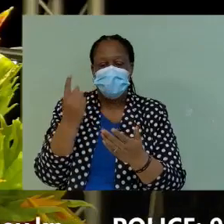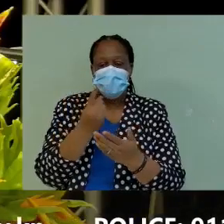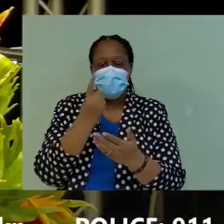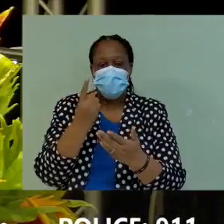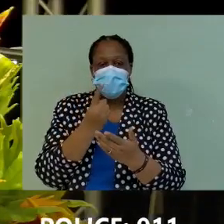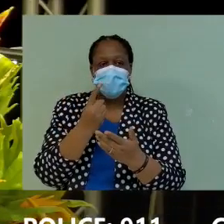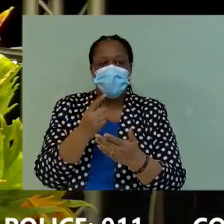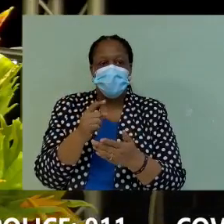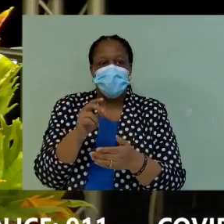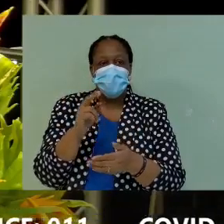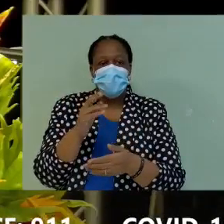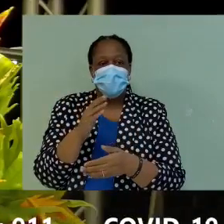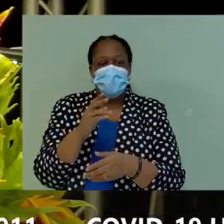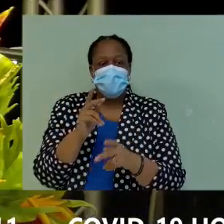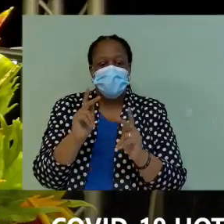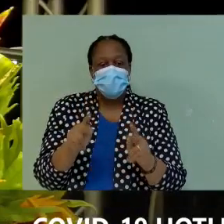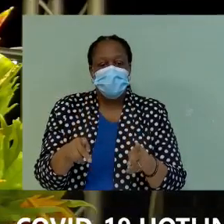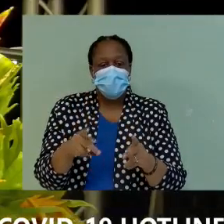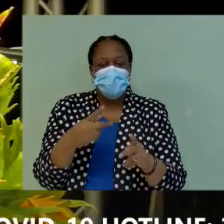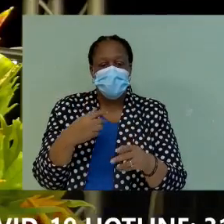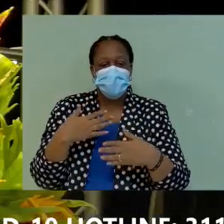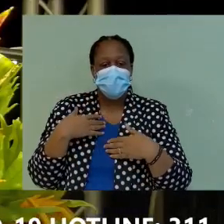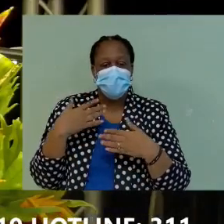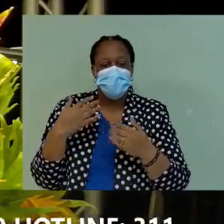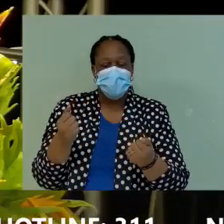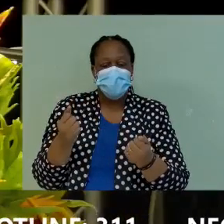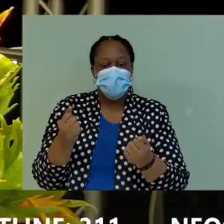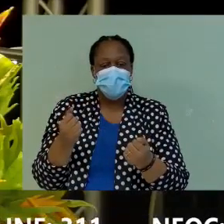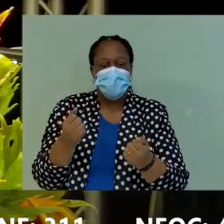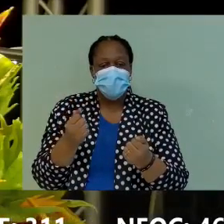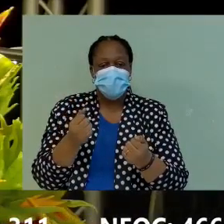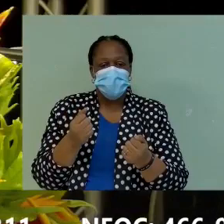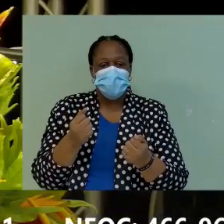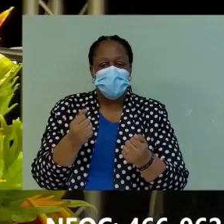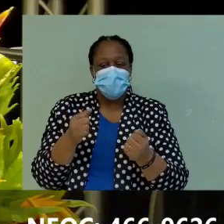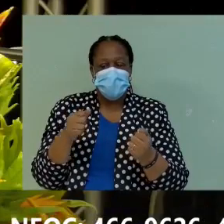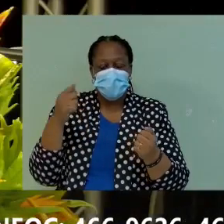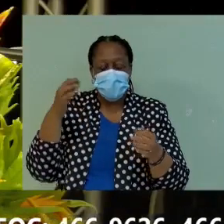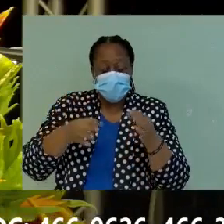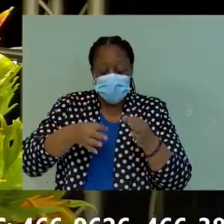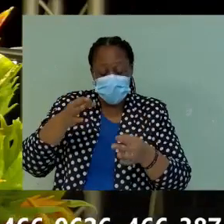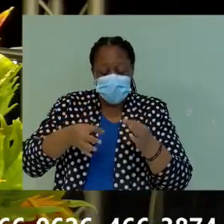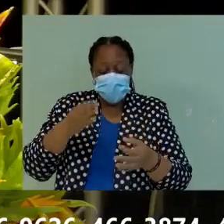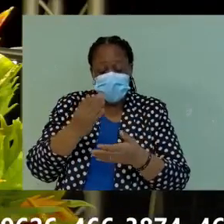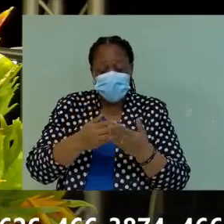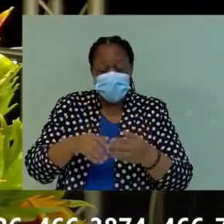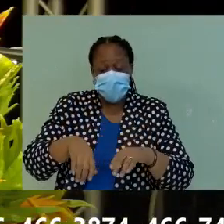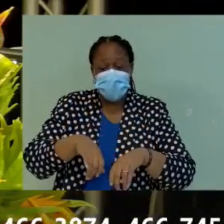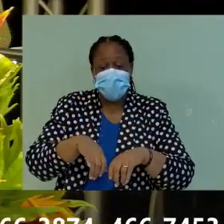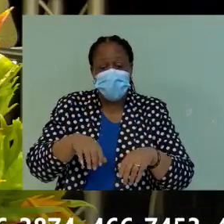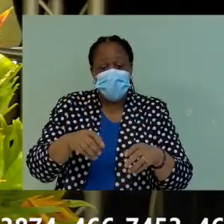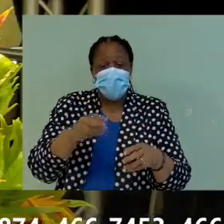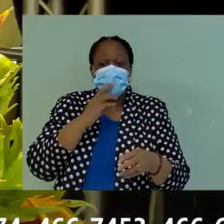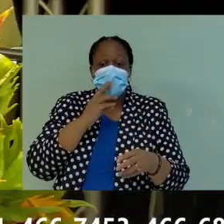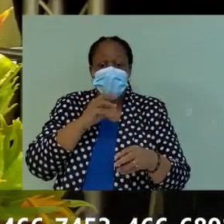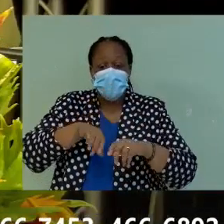health, safety, and security, for urgent plumbing, electrical, roof repairs,